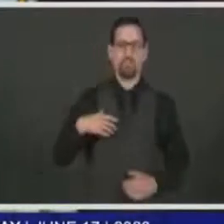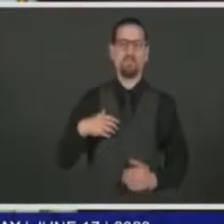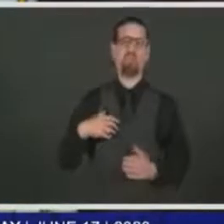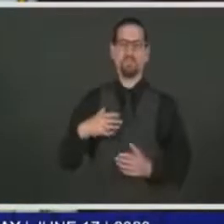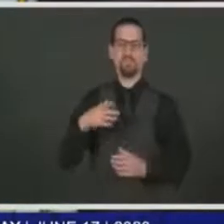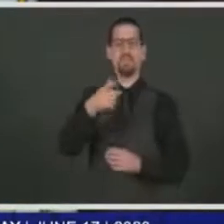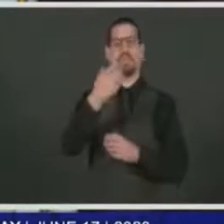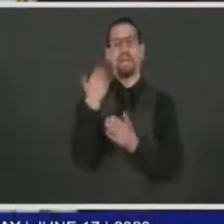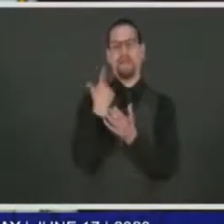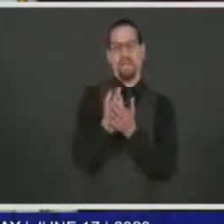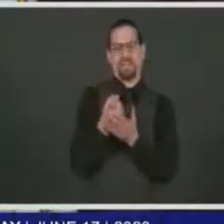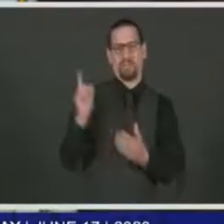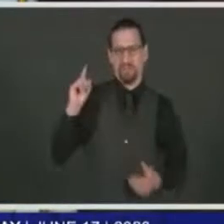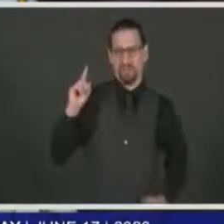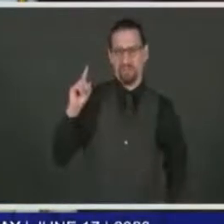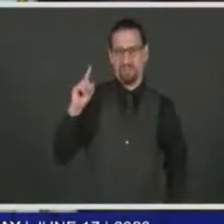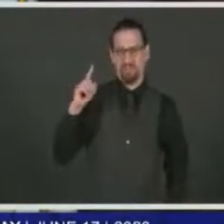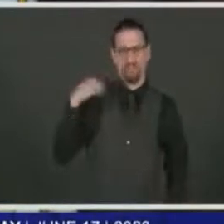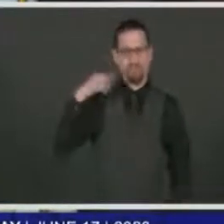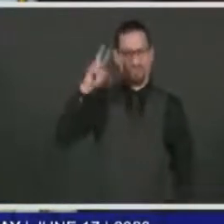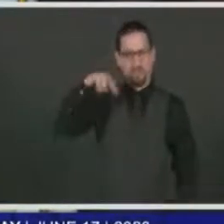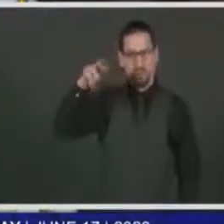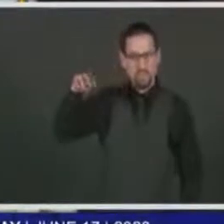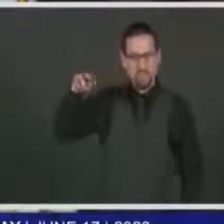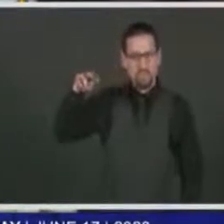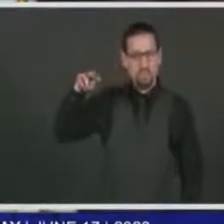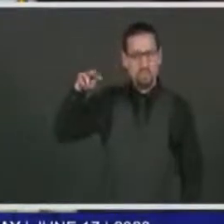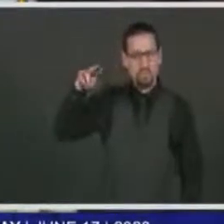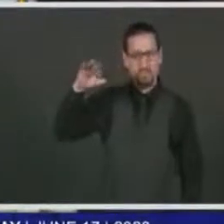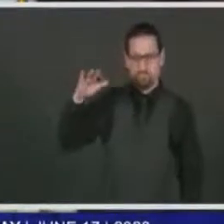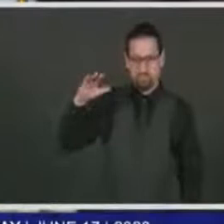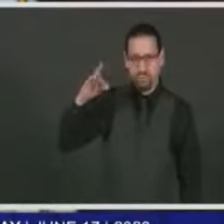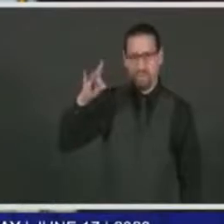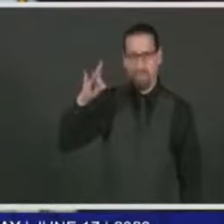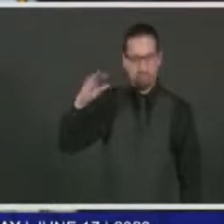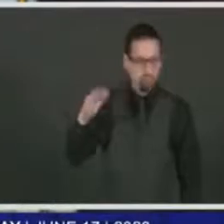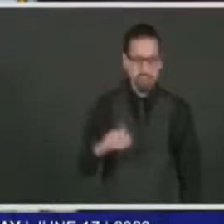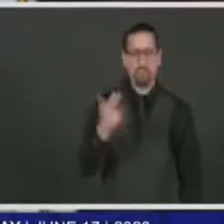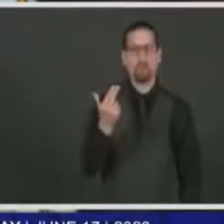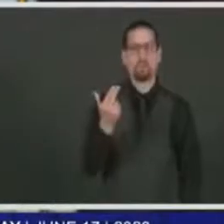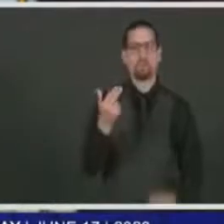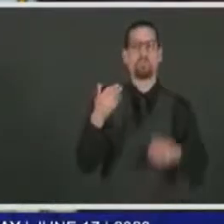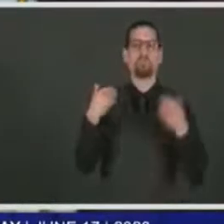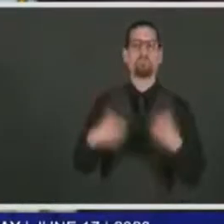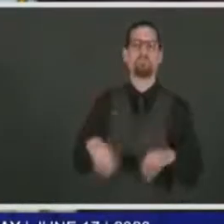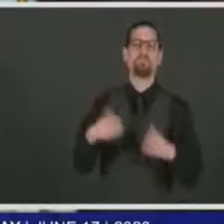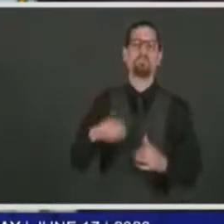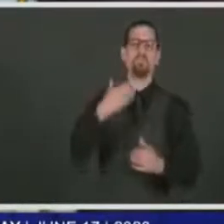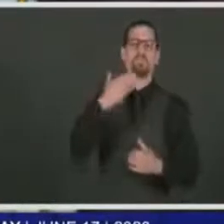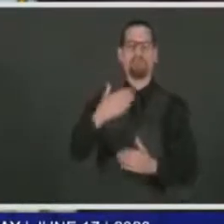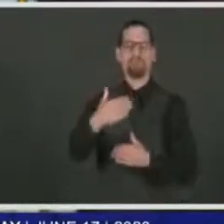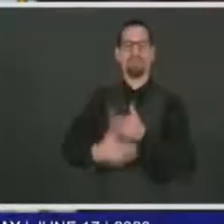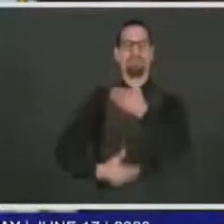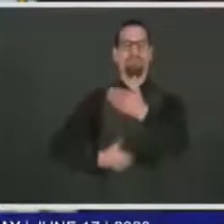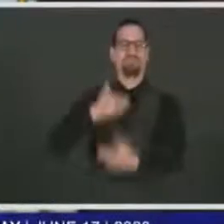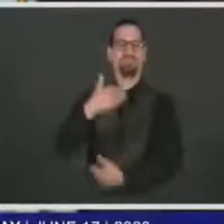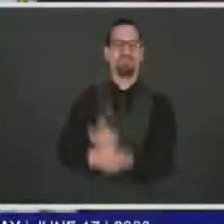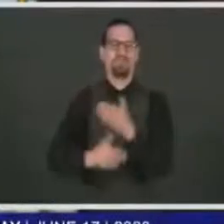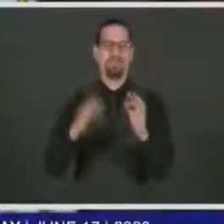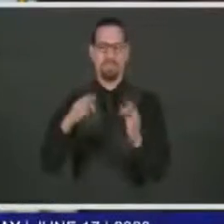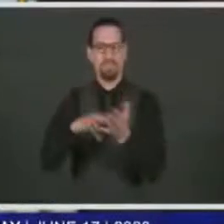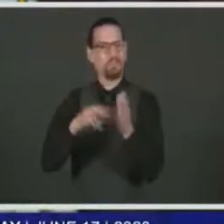13% in a very densely populated community. That's good progress. So thank you. Let's keep